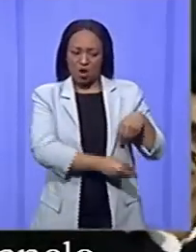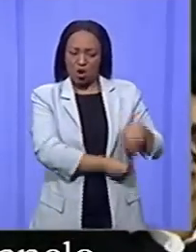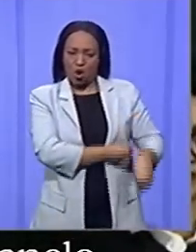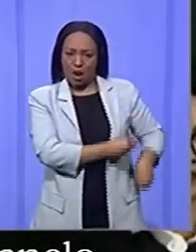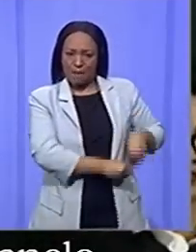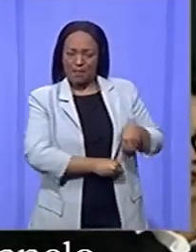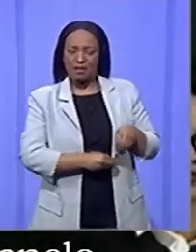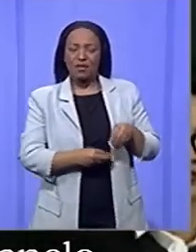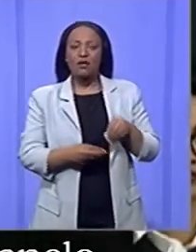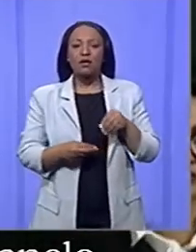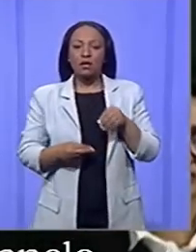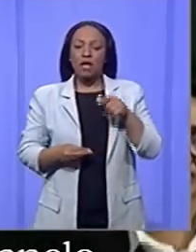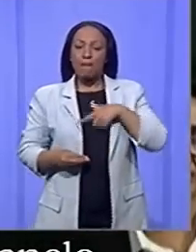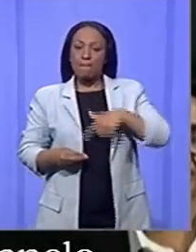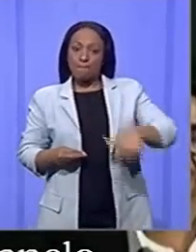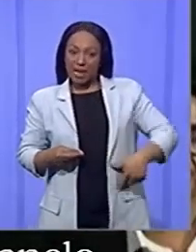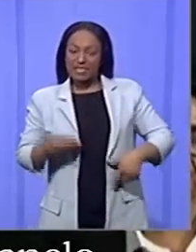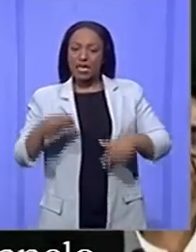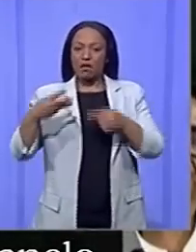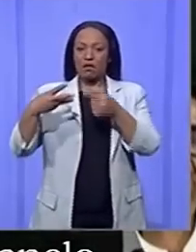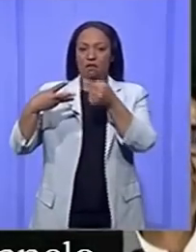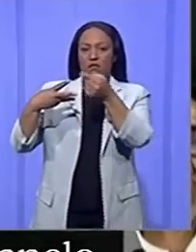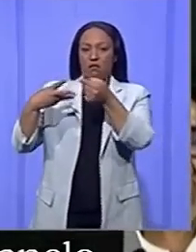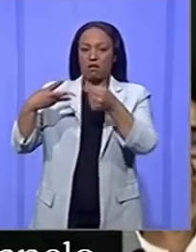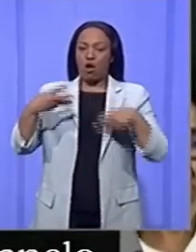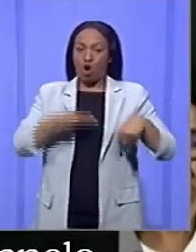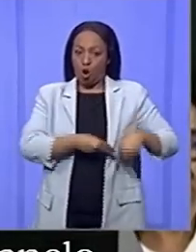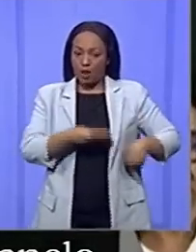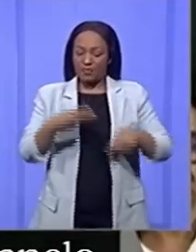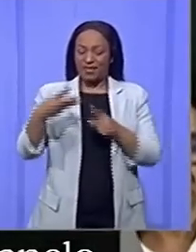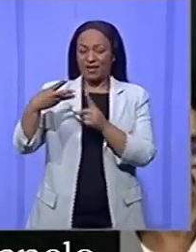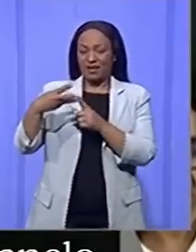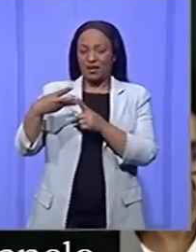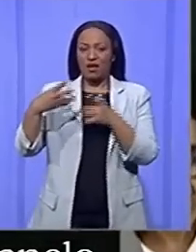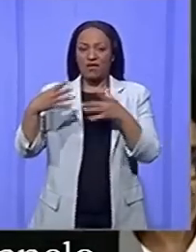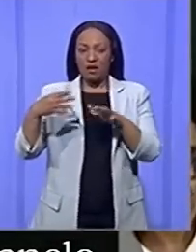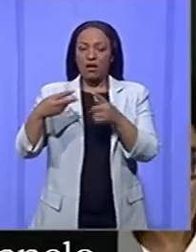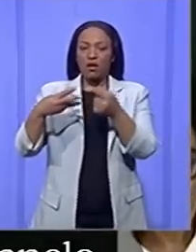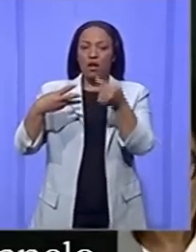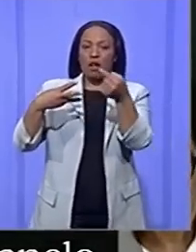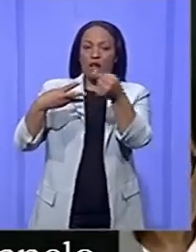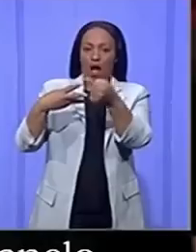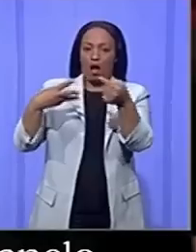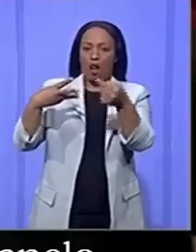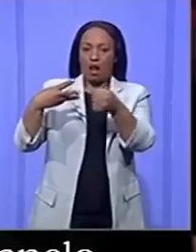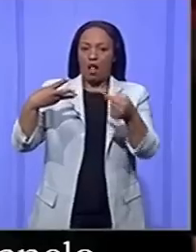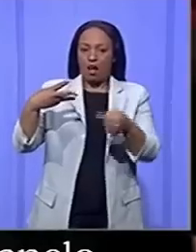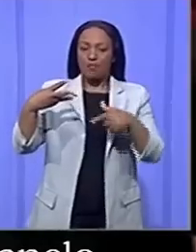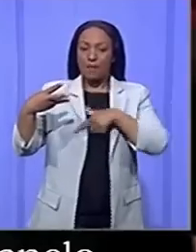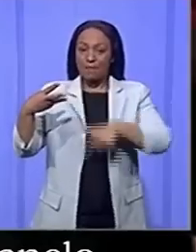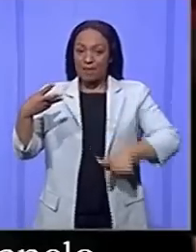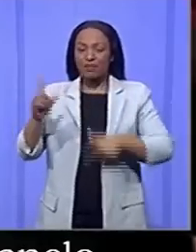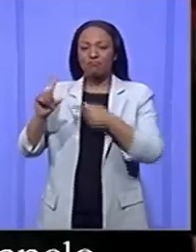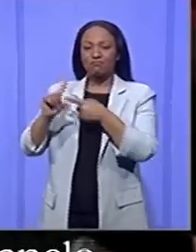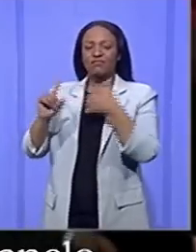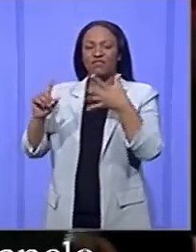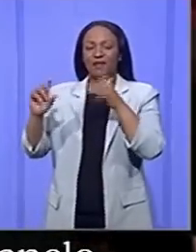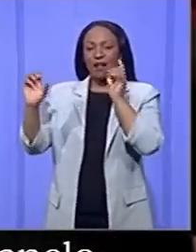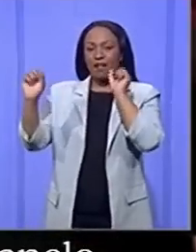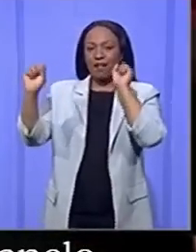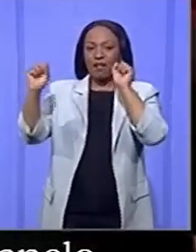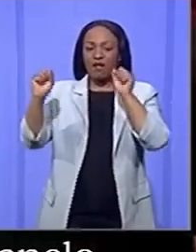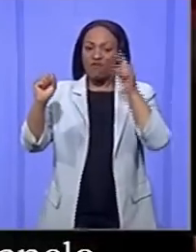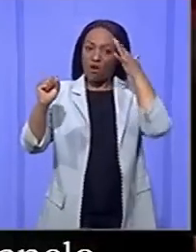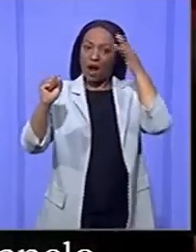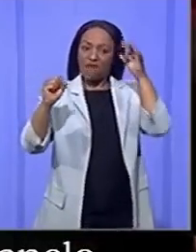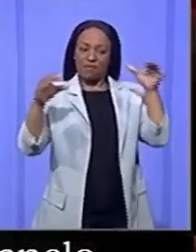ke tse ding tsa dintlha tse ke nahana mo presidente o ile wa di qolla tse leng hore puso ena ya kopanelo e tshwantse e